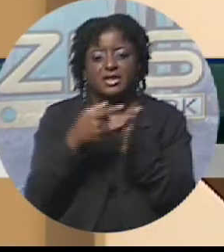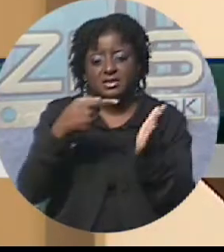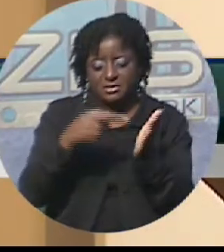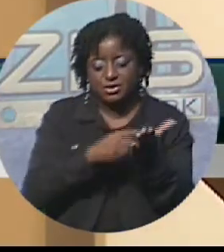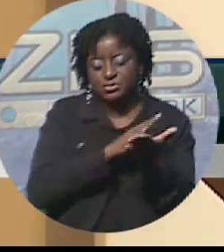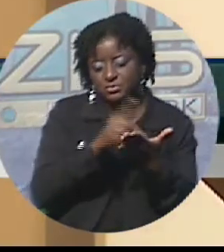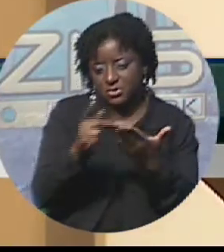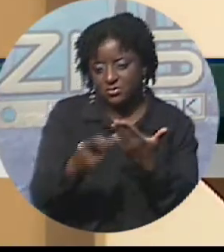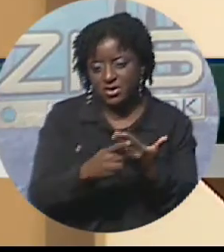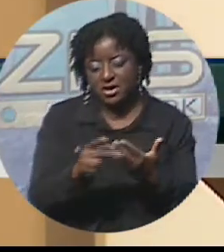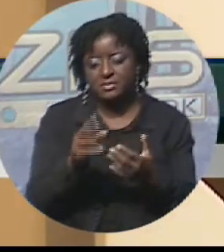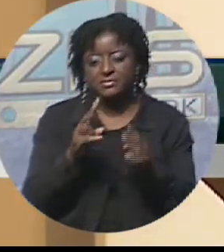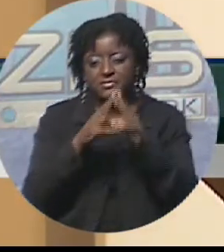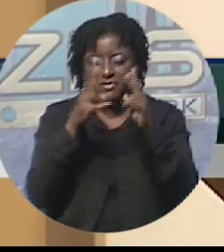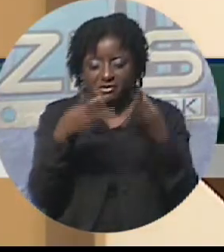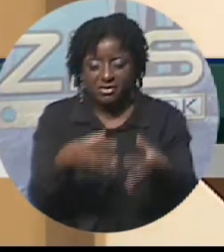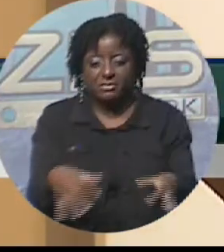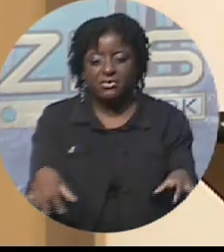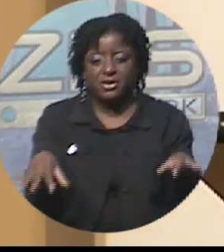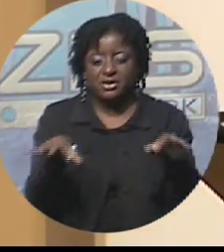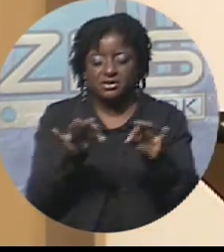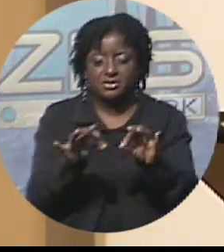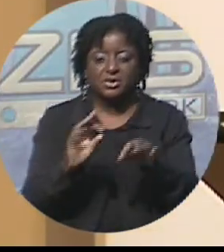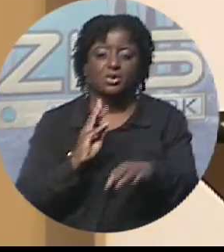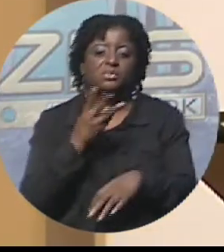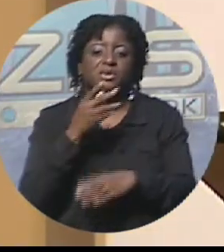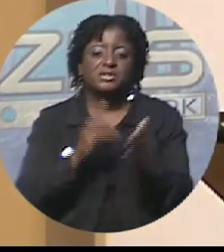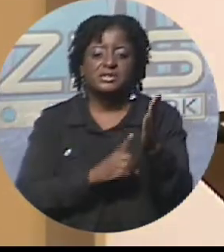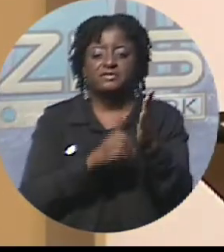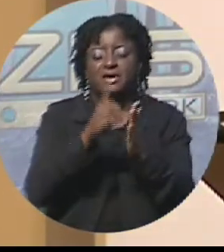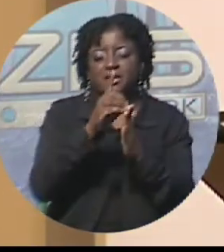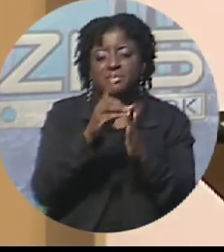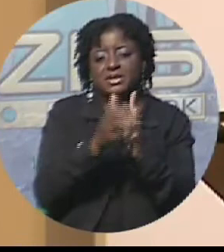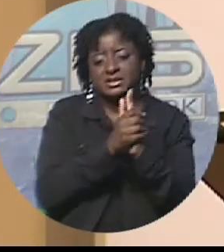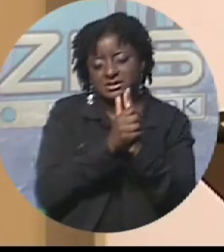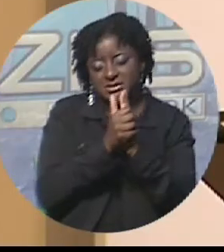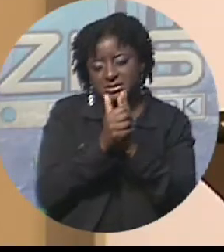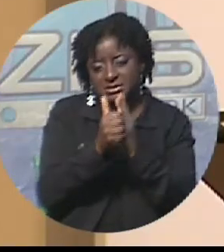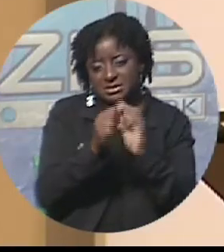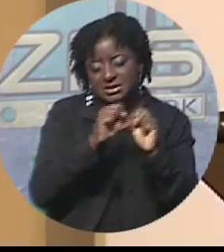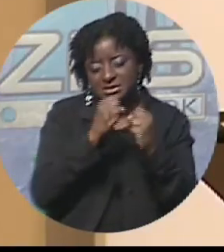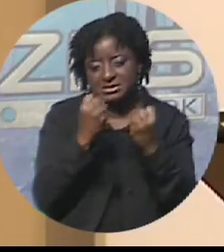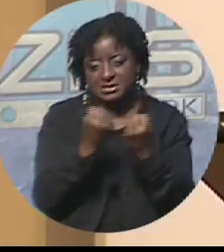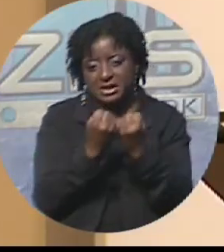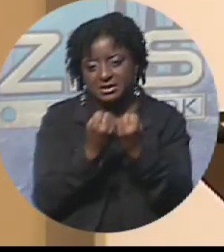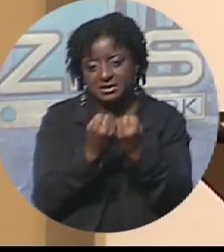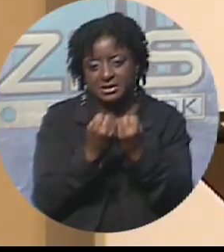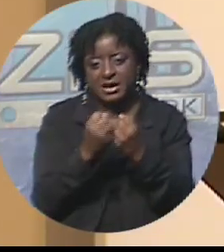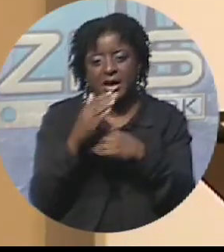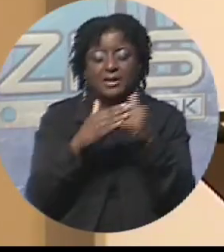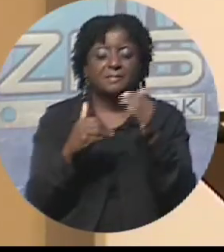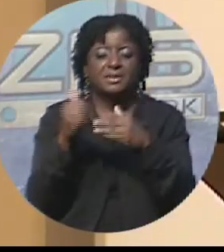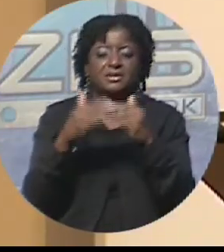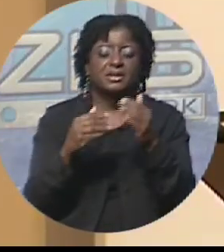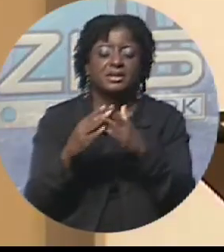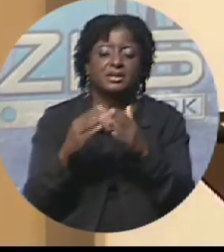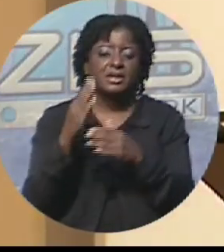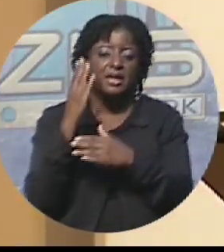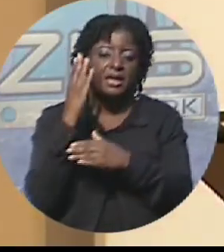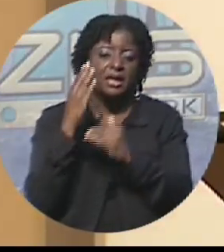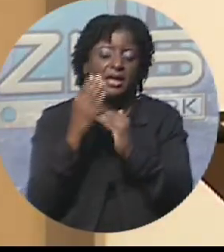we are developing a skill set and building a body of expertise in a particular area that's very